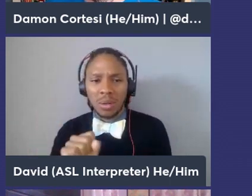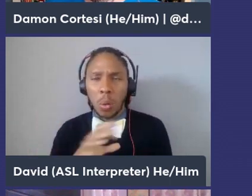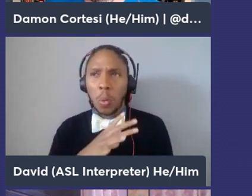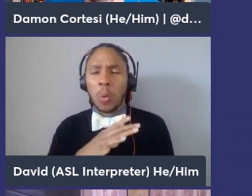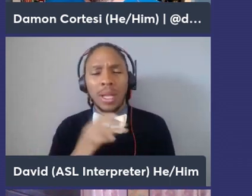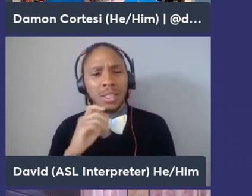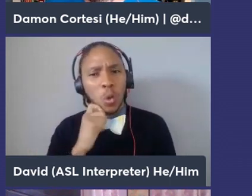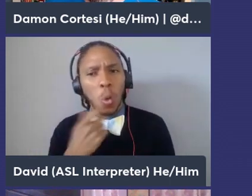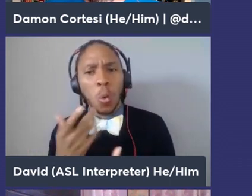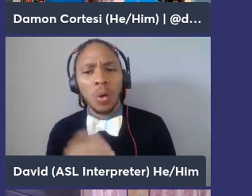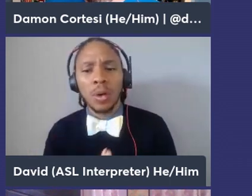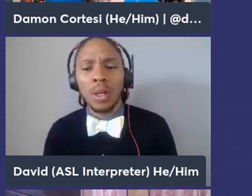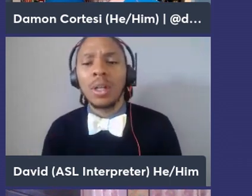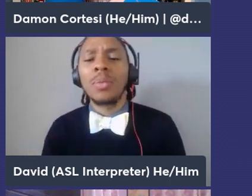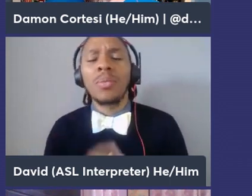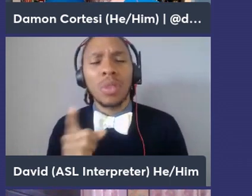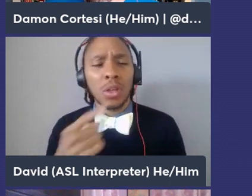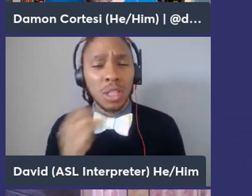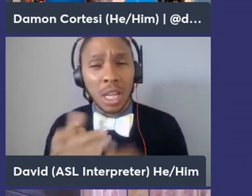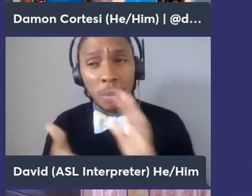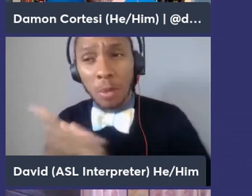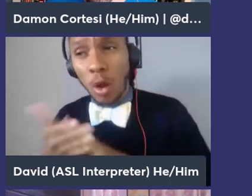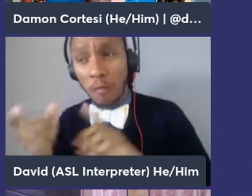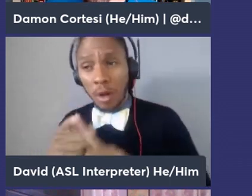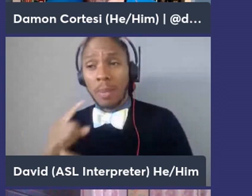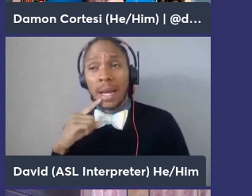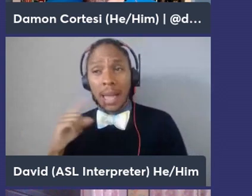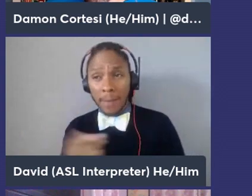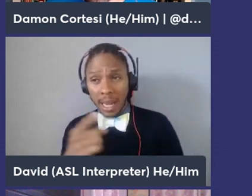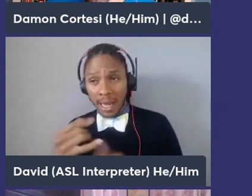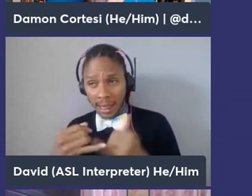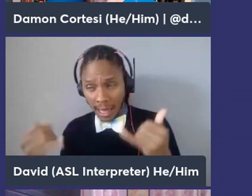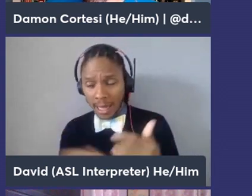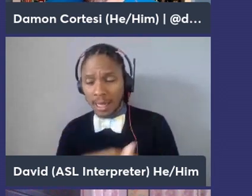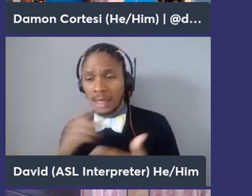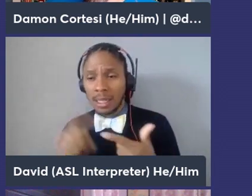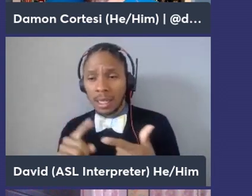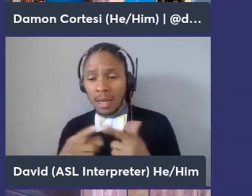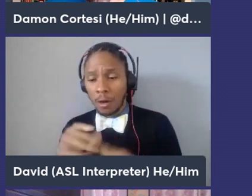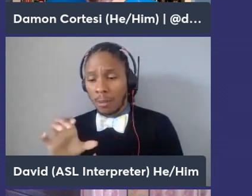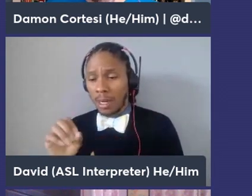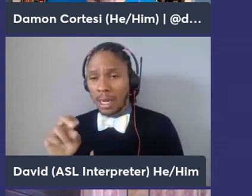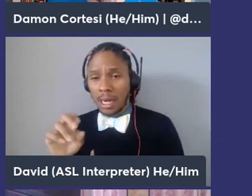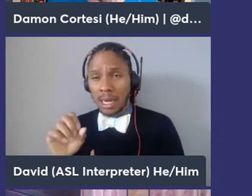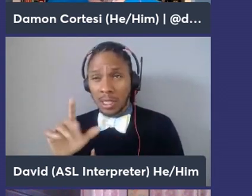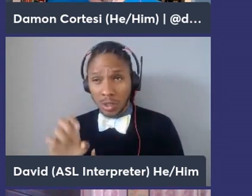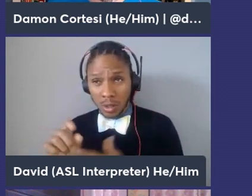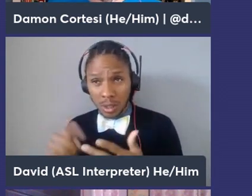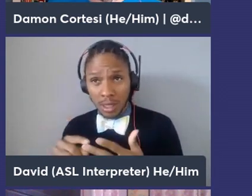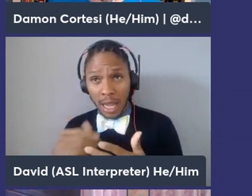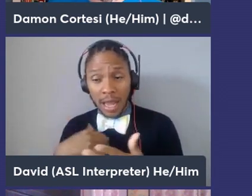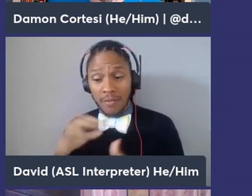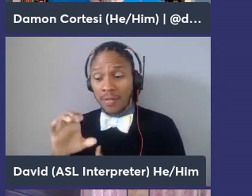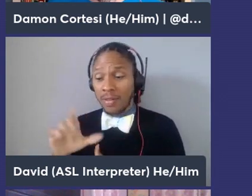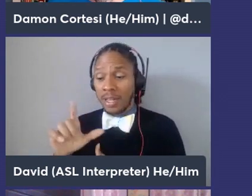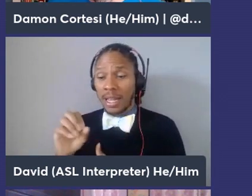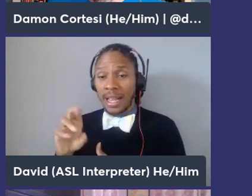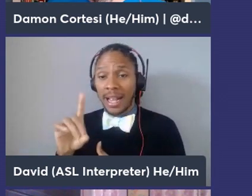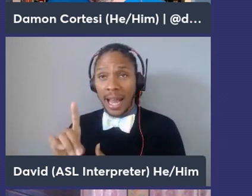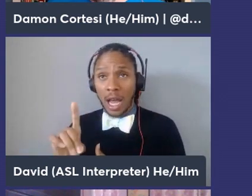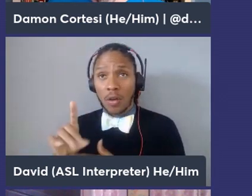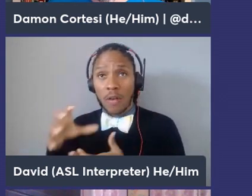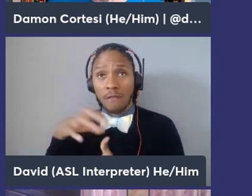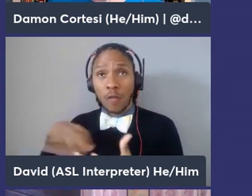cool. So You said it can be run from the command line. You can do it from the console, but is there also CloudFormation support for this